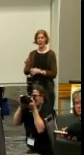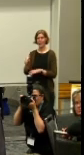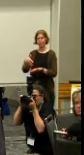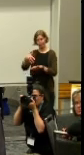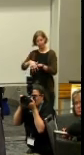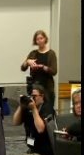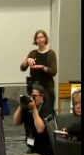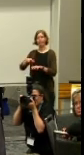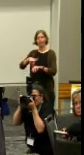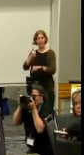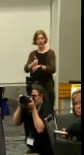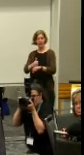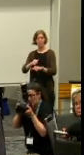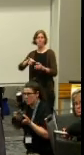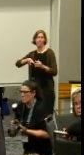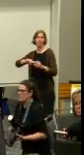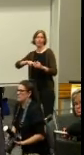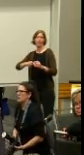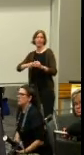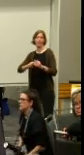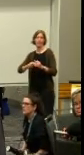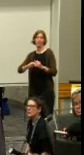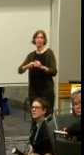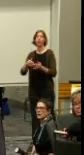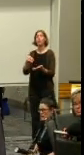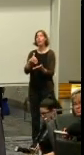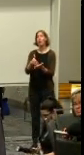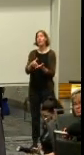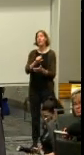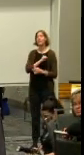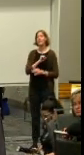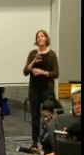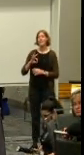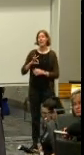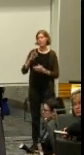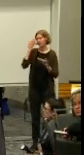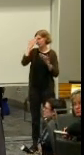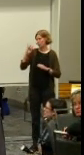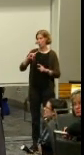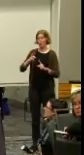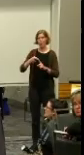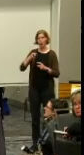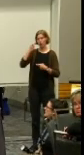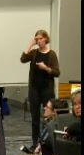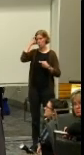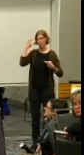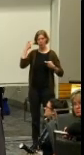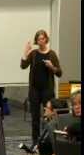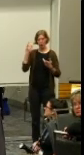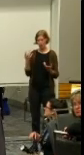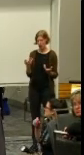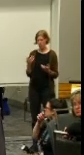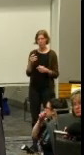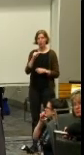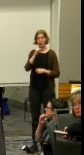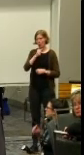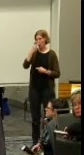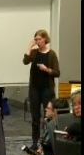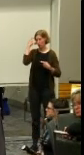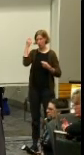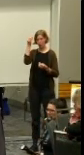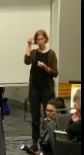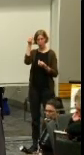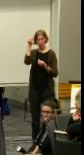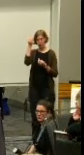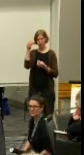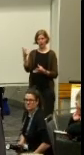internally I don't feel like staff are very trauma informed as to how we deal with situations, how do we go about making sure